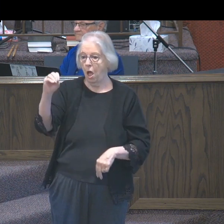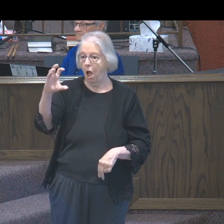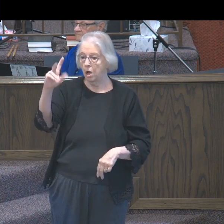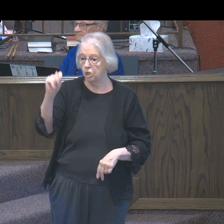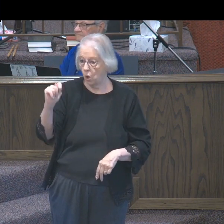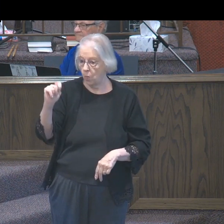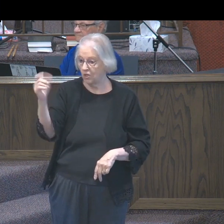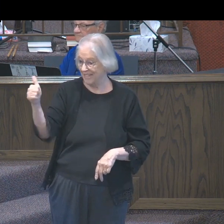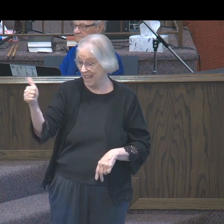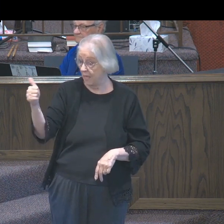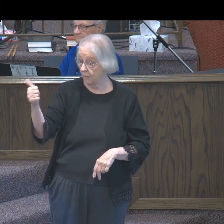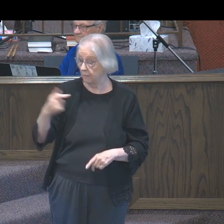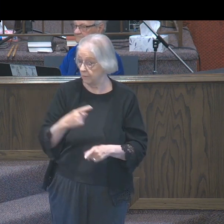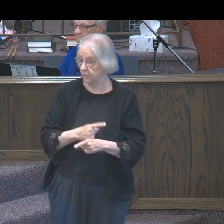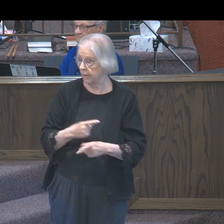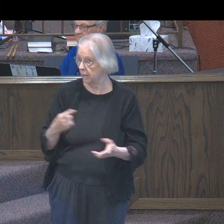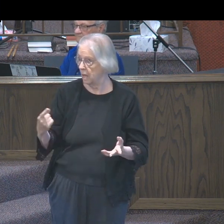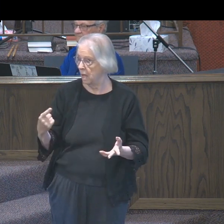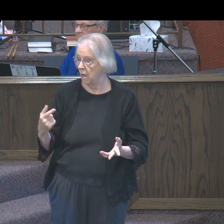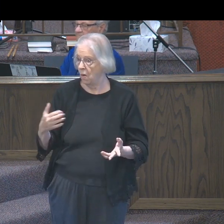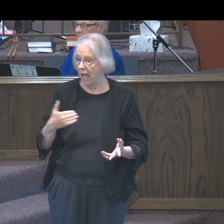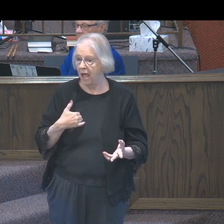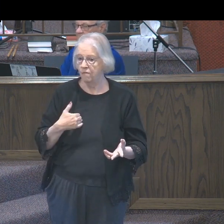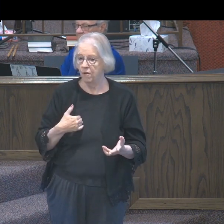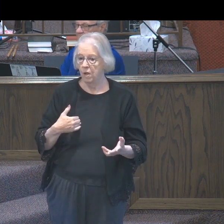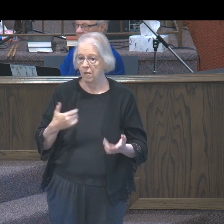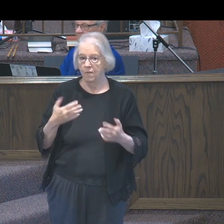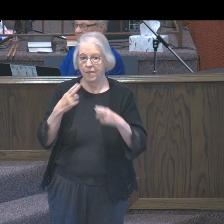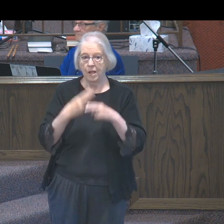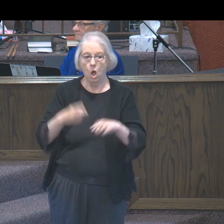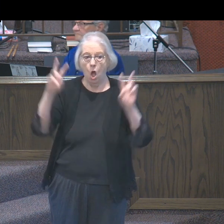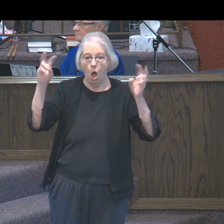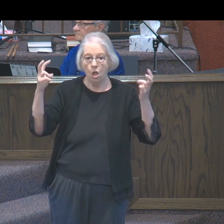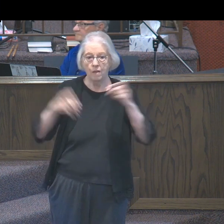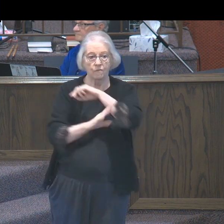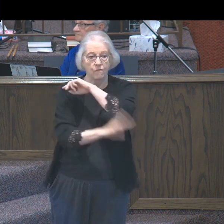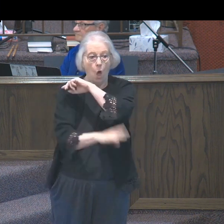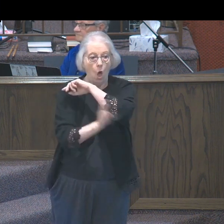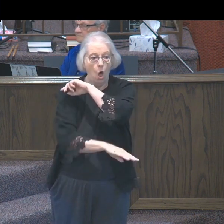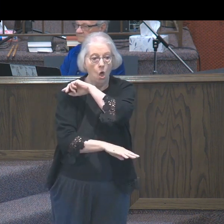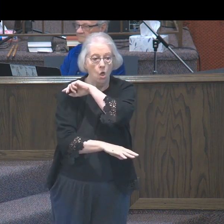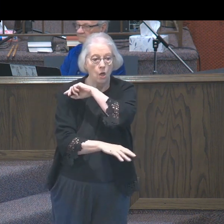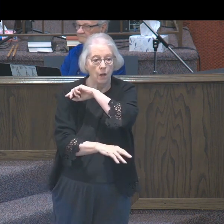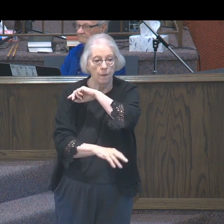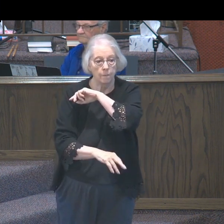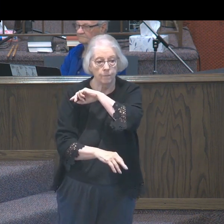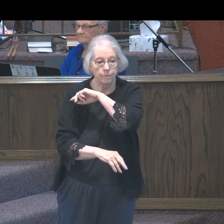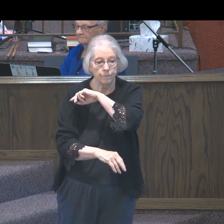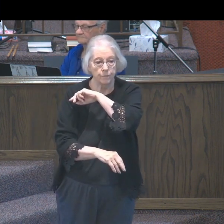we get the right weather, we may have completely different look on that particular Sunday morning. So